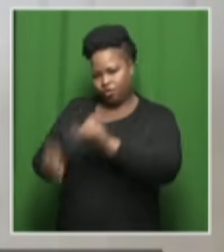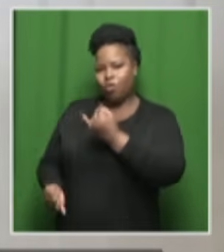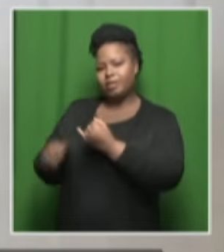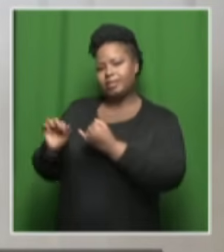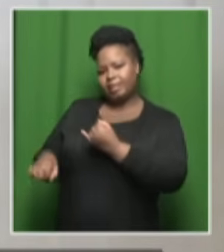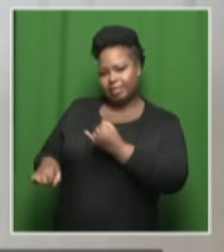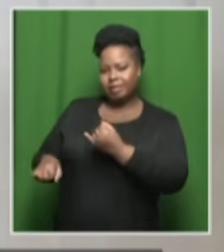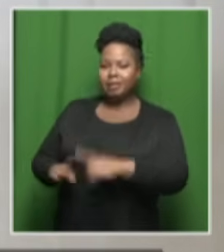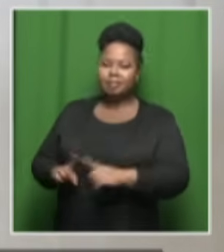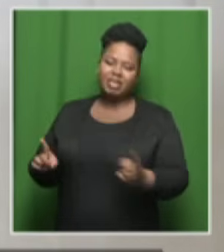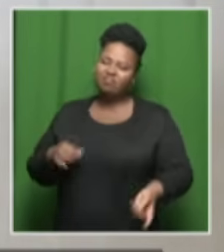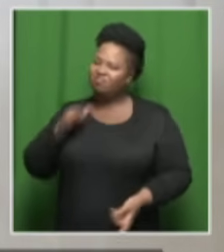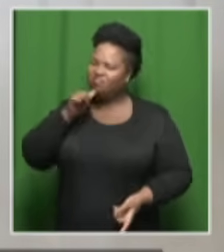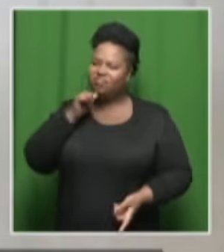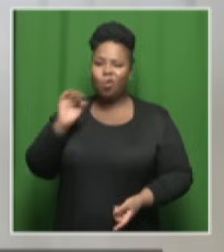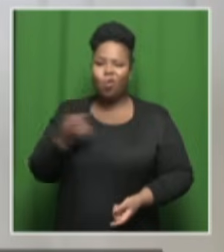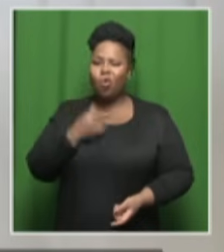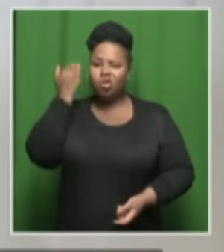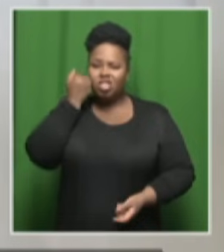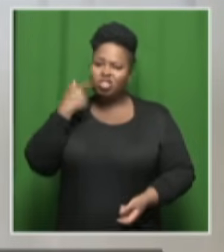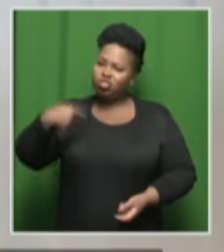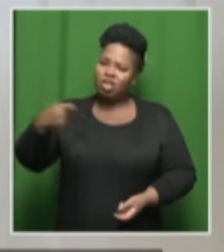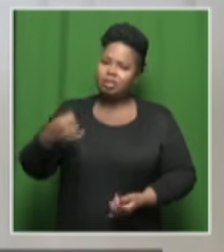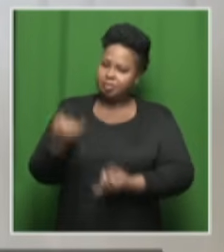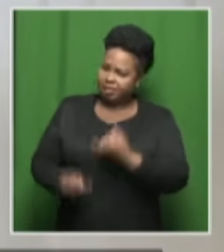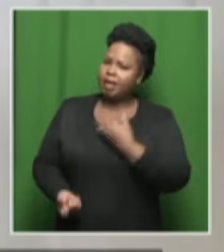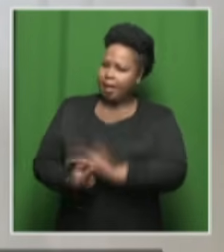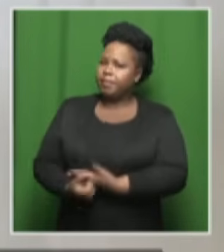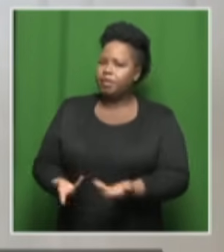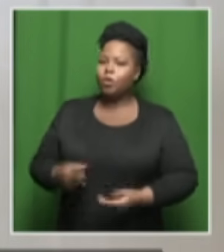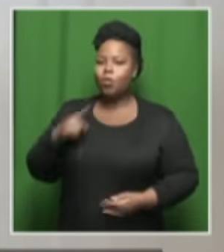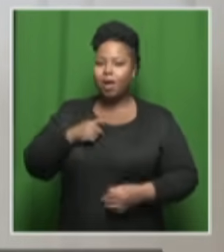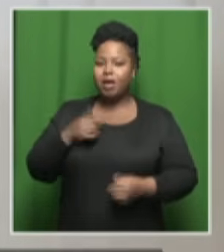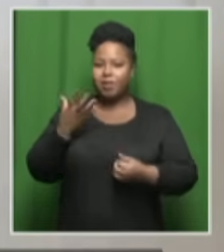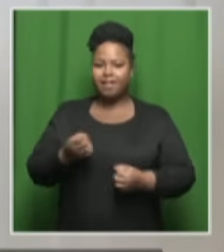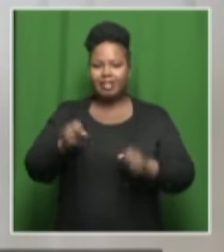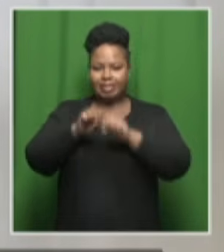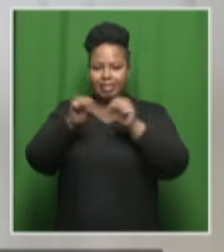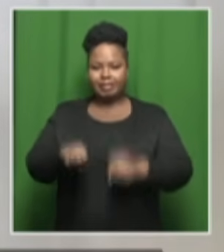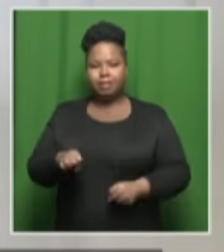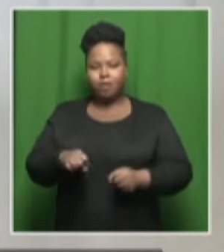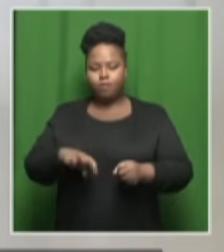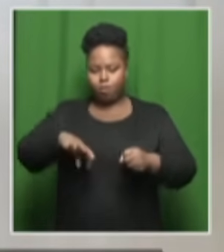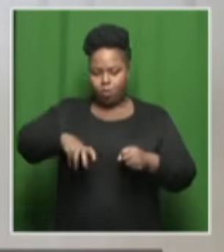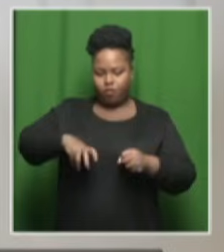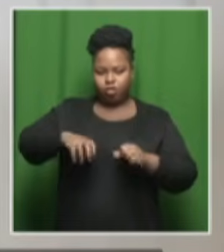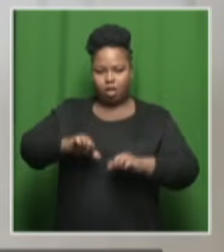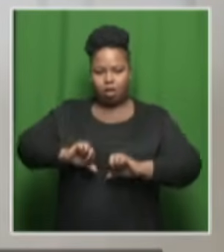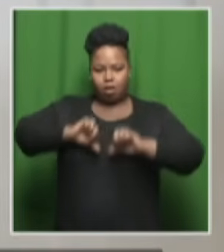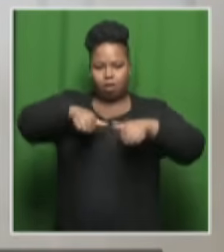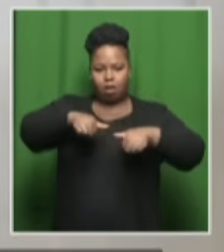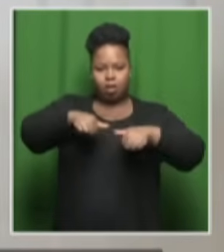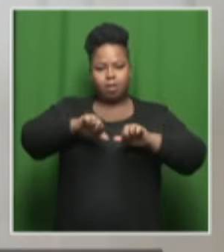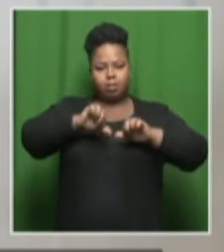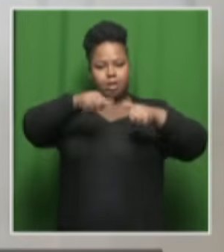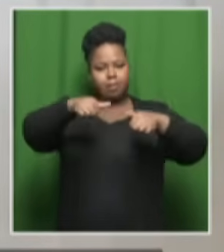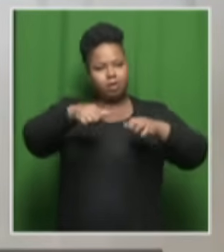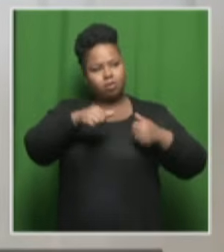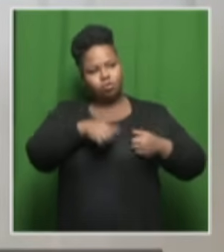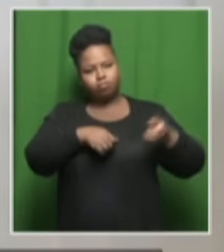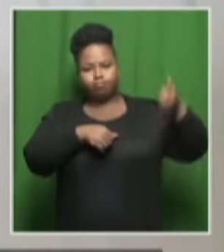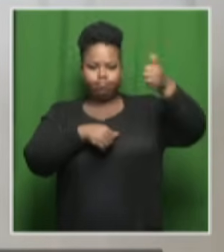would get it wrong at some point in their time, which is why, by the way, we have this hierarchical system of going from a provincial division to a Supreme Court of Appeals